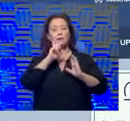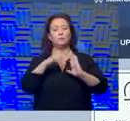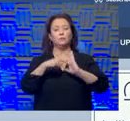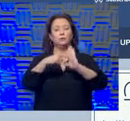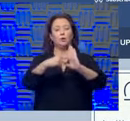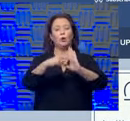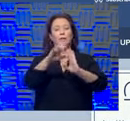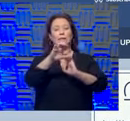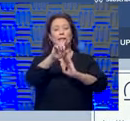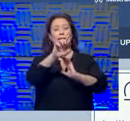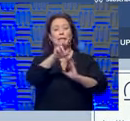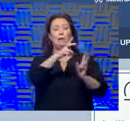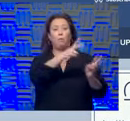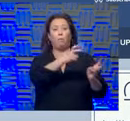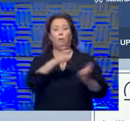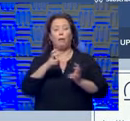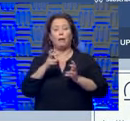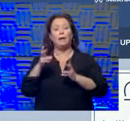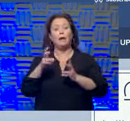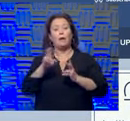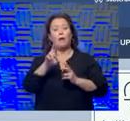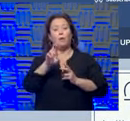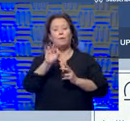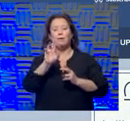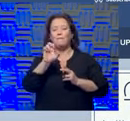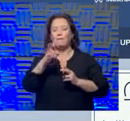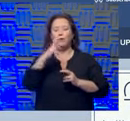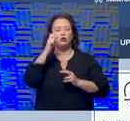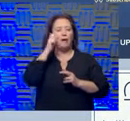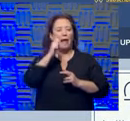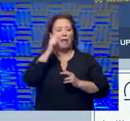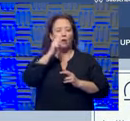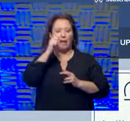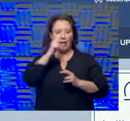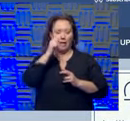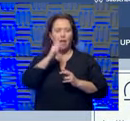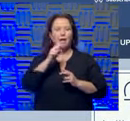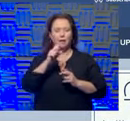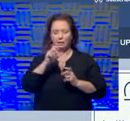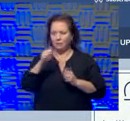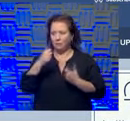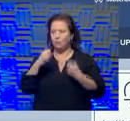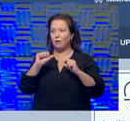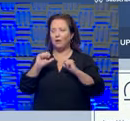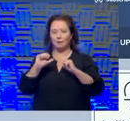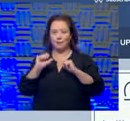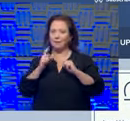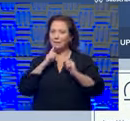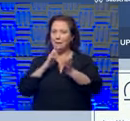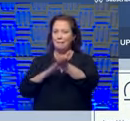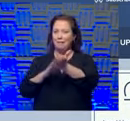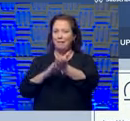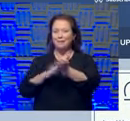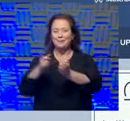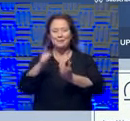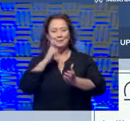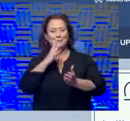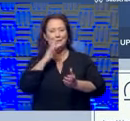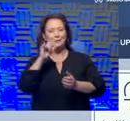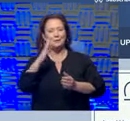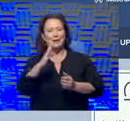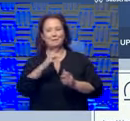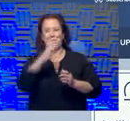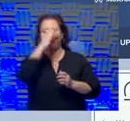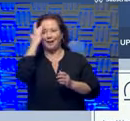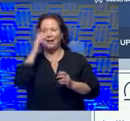in CDC stuff, and then but we refresh it every day. Yeah. We've got editors. That refresh that's why it I was every trying day. to touch your horn, because you weren't. I was going to say, I was on it